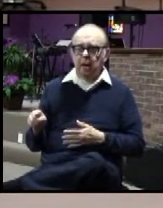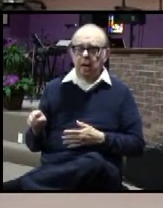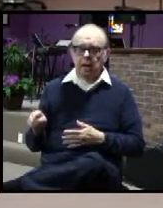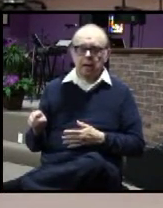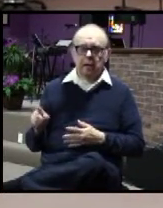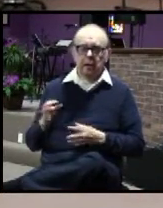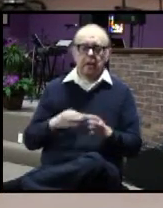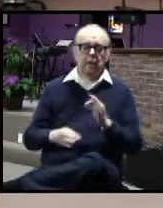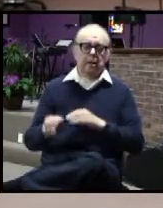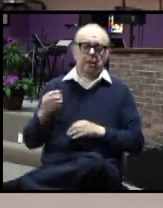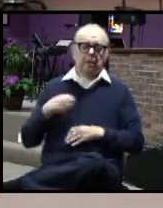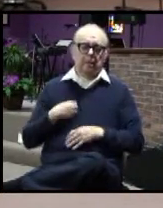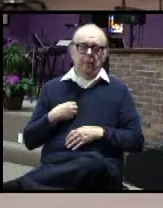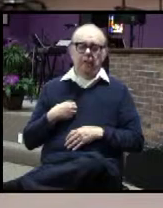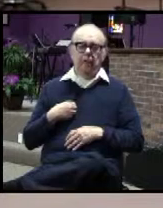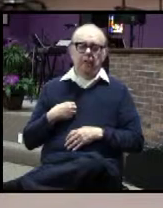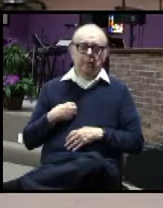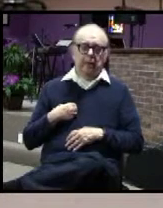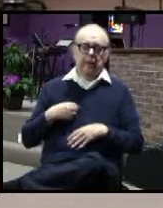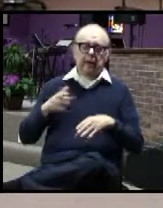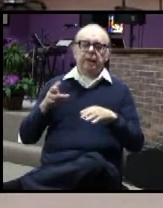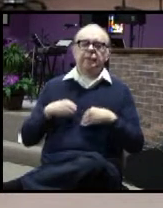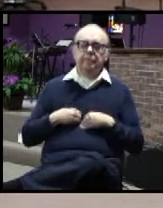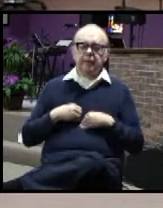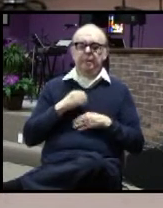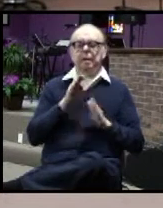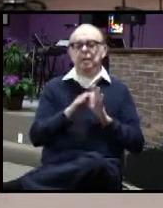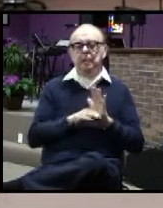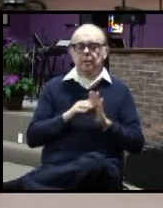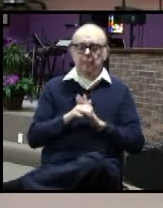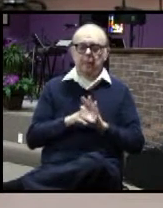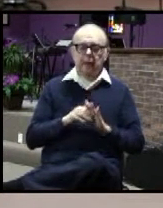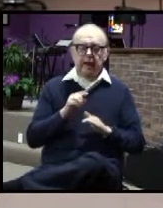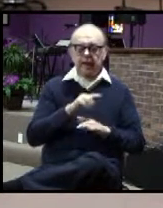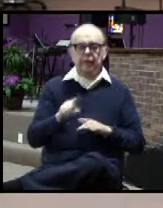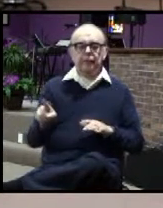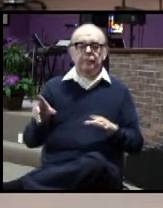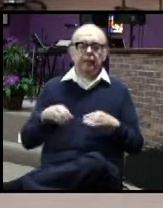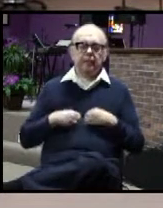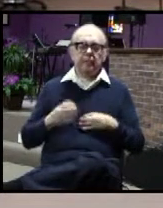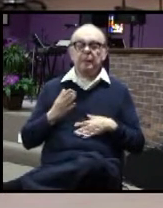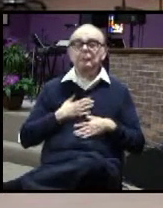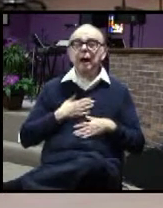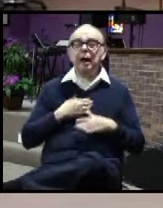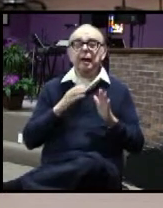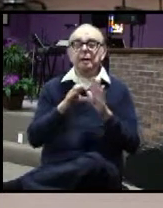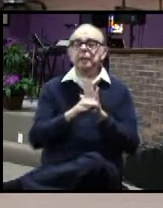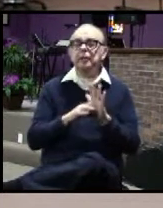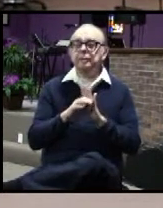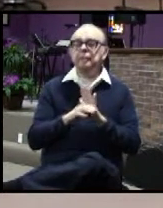Instead of me taking on their characters, they should be taking on mine.